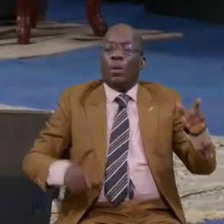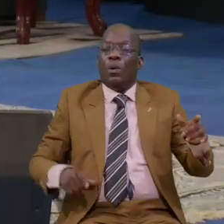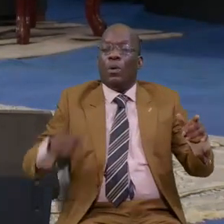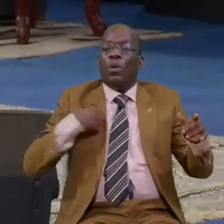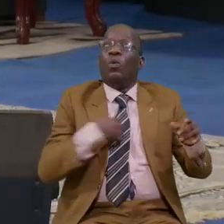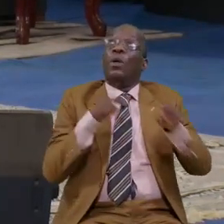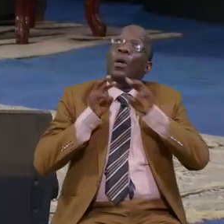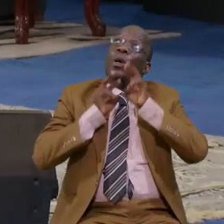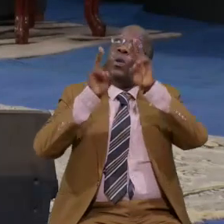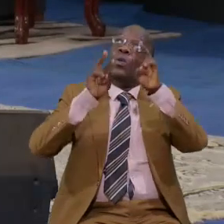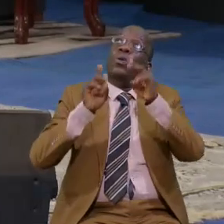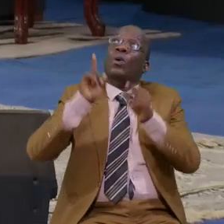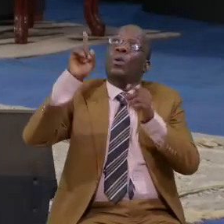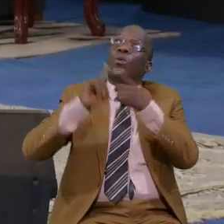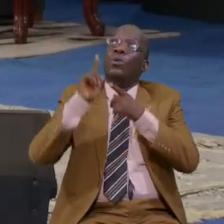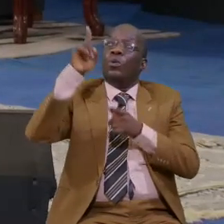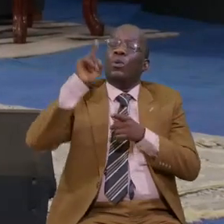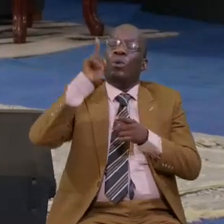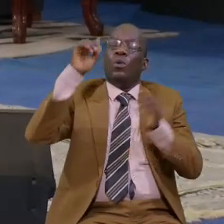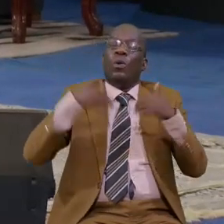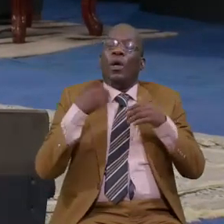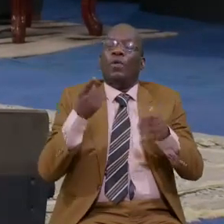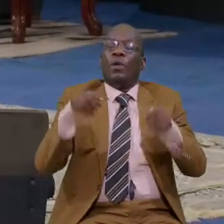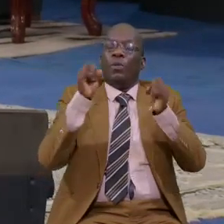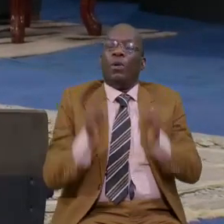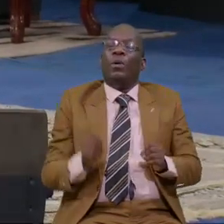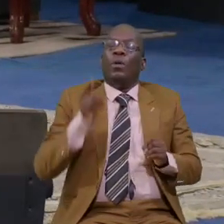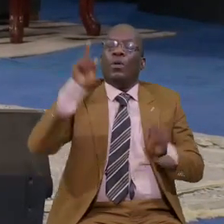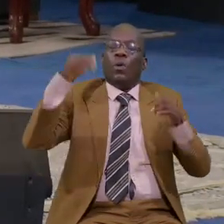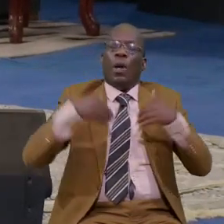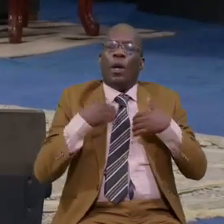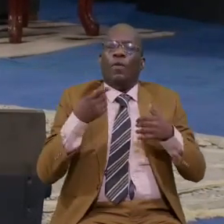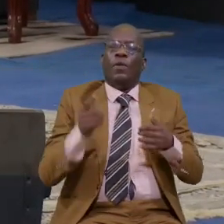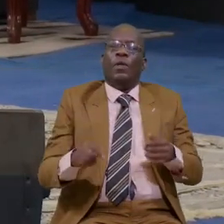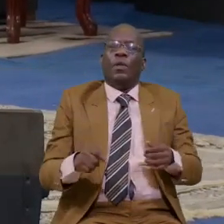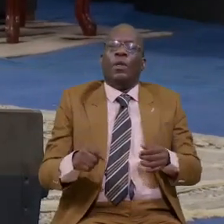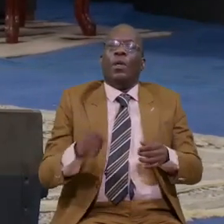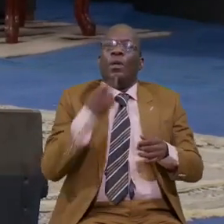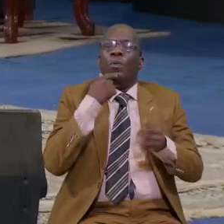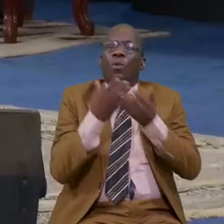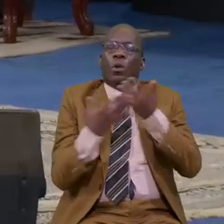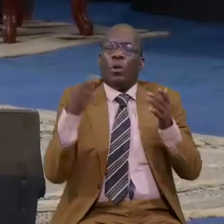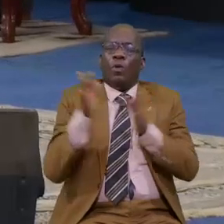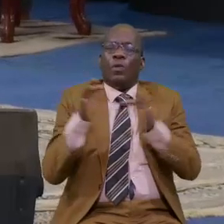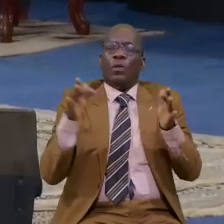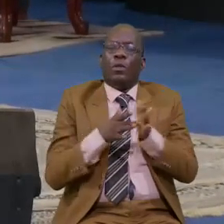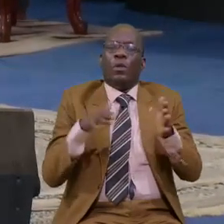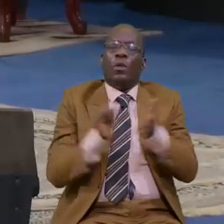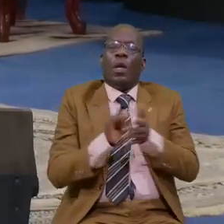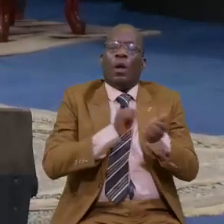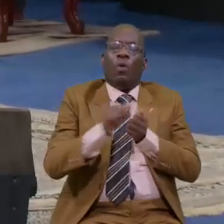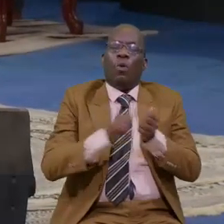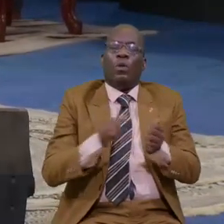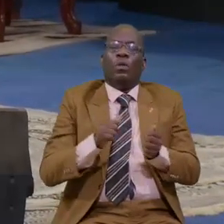have the power. You have the purgative. You have the blood of Jesus that washes, that cleanses,